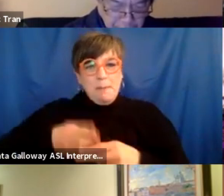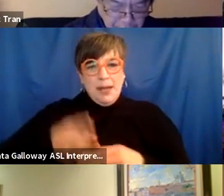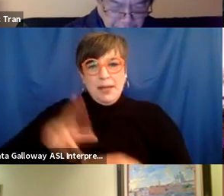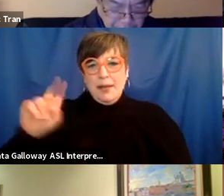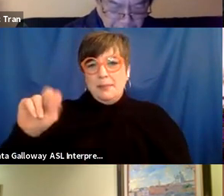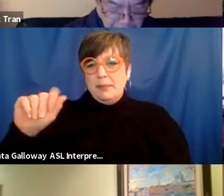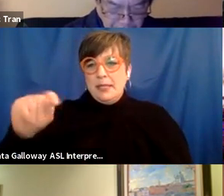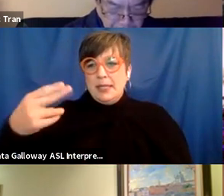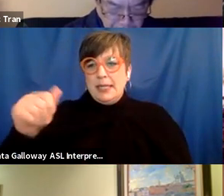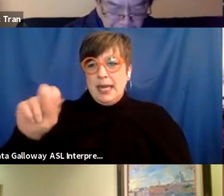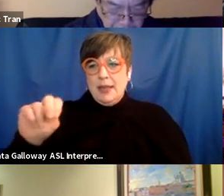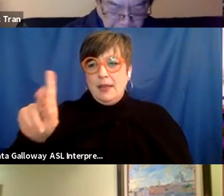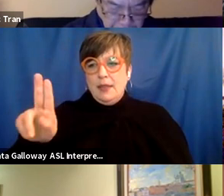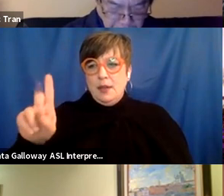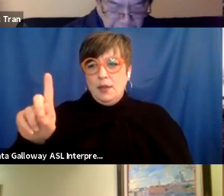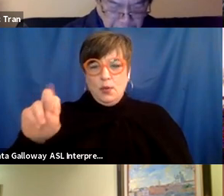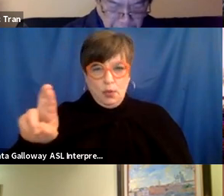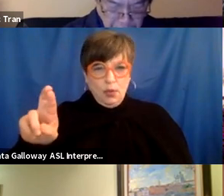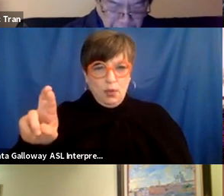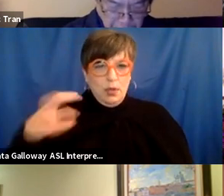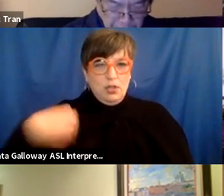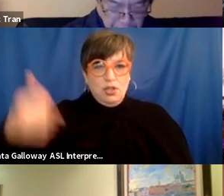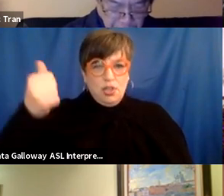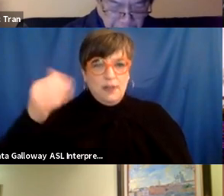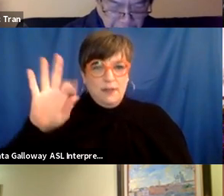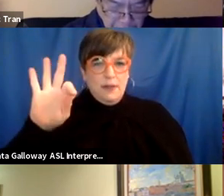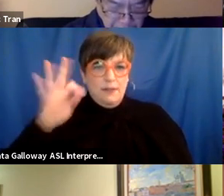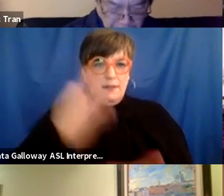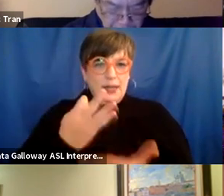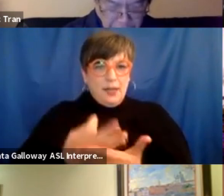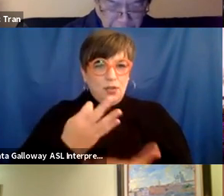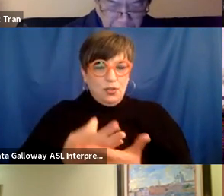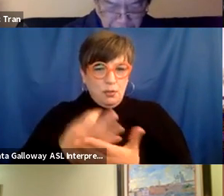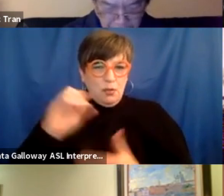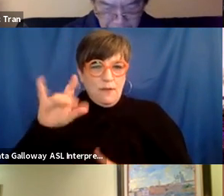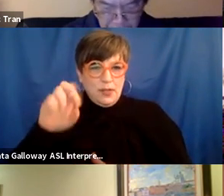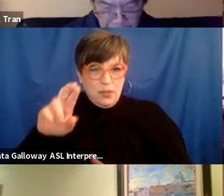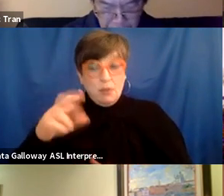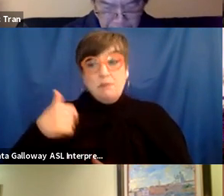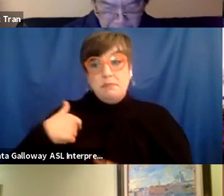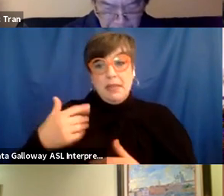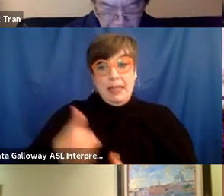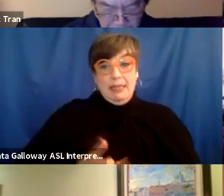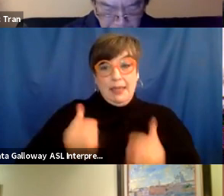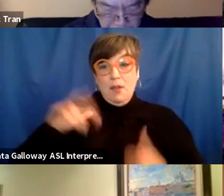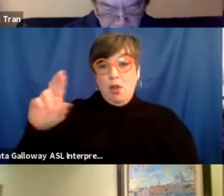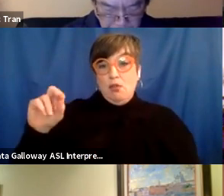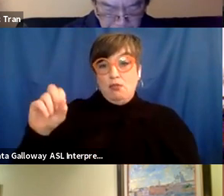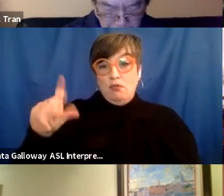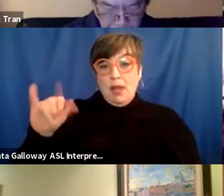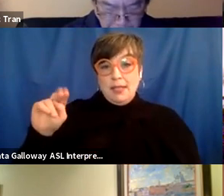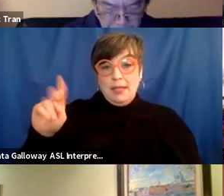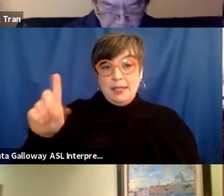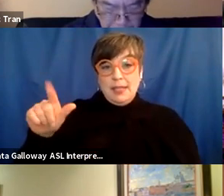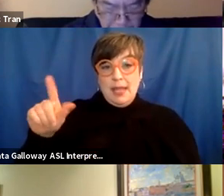Chief Financial Officer. I'm a resident of Roslindale and a proud parent of two BPS students. Thank you for the opportunity